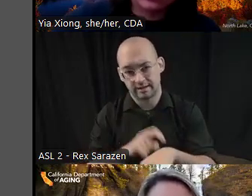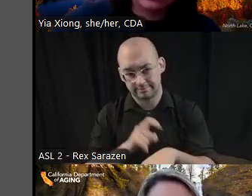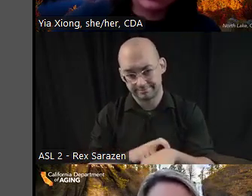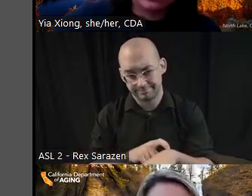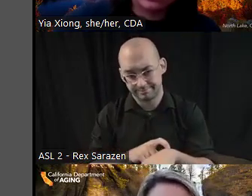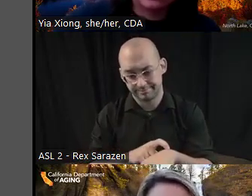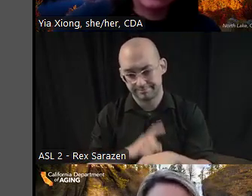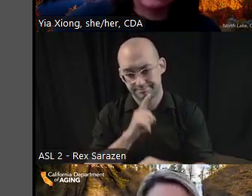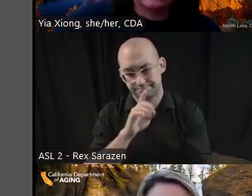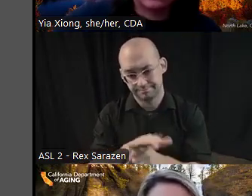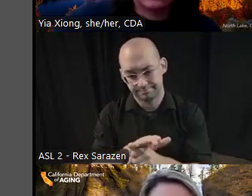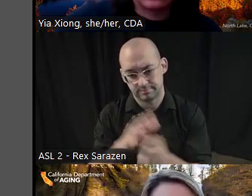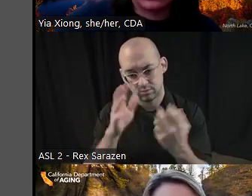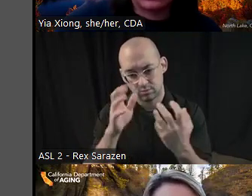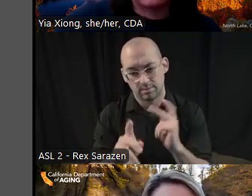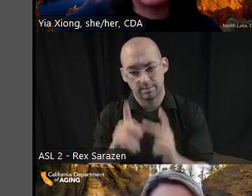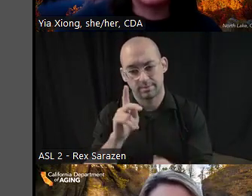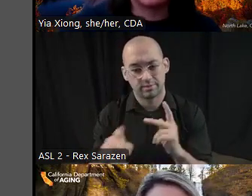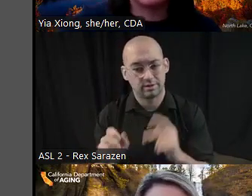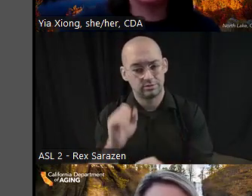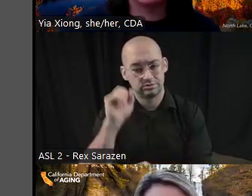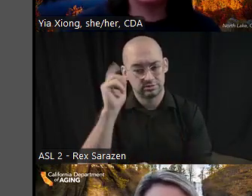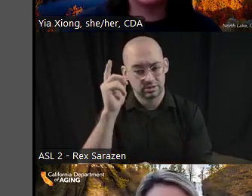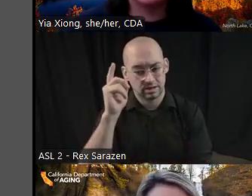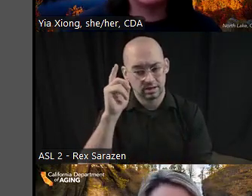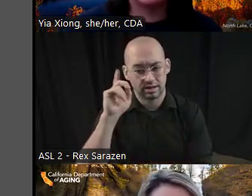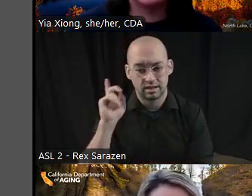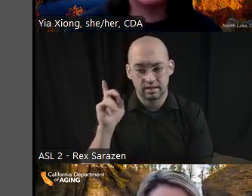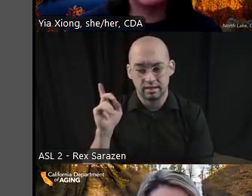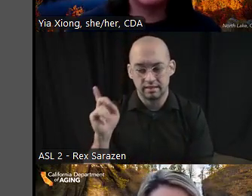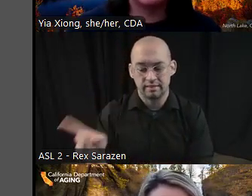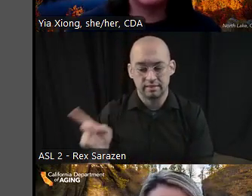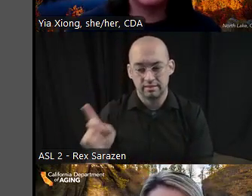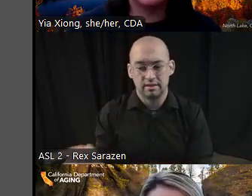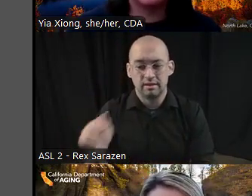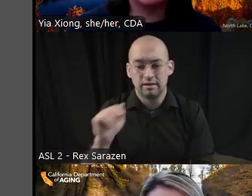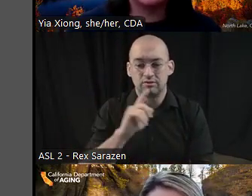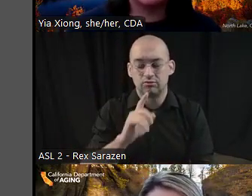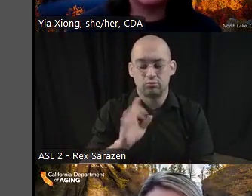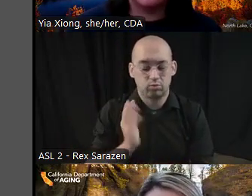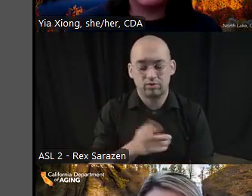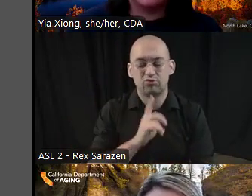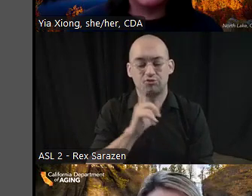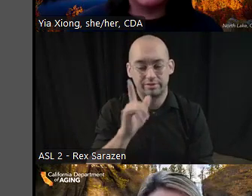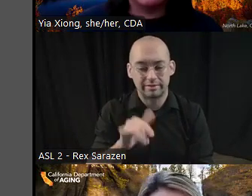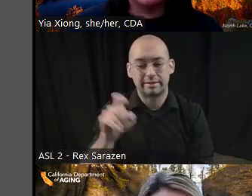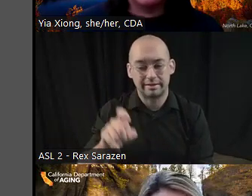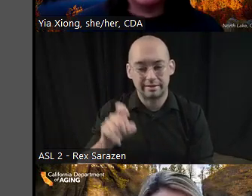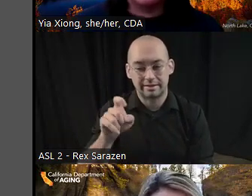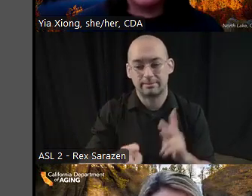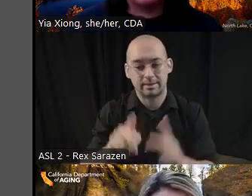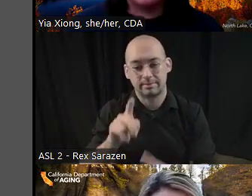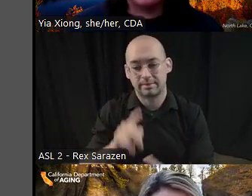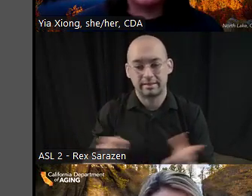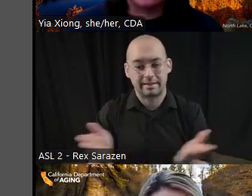people understand the commitment before that they commit, but then once they do commit, we really need people here. This is not about us